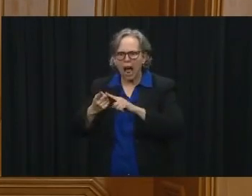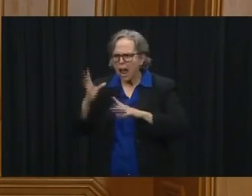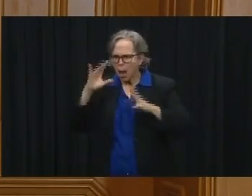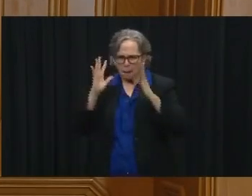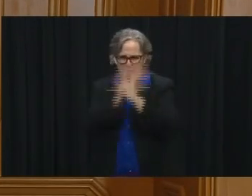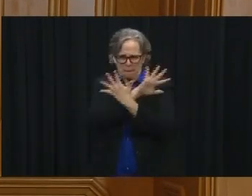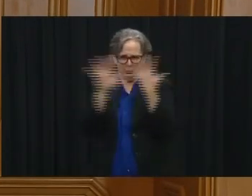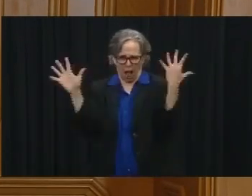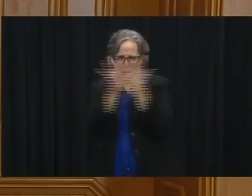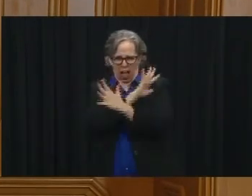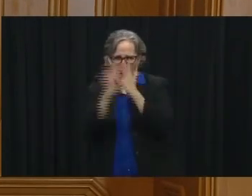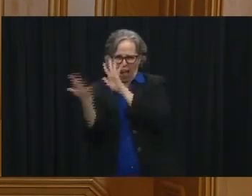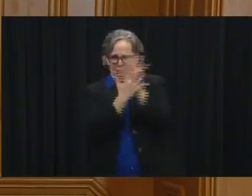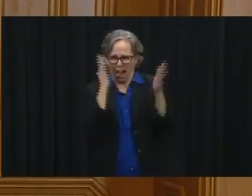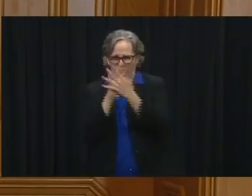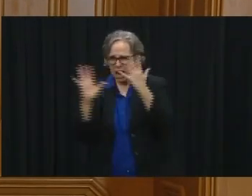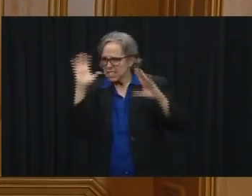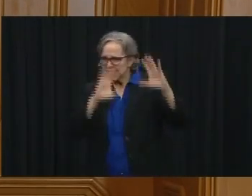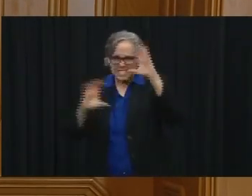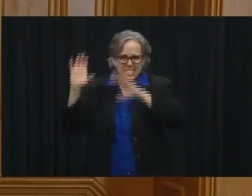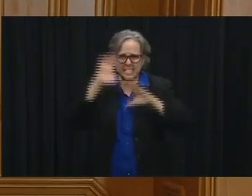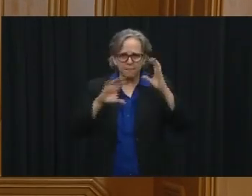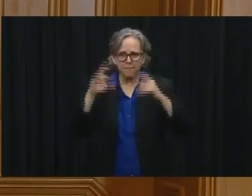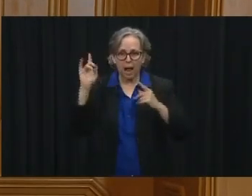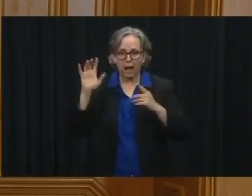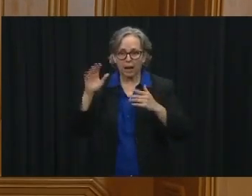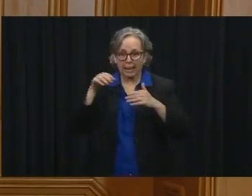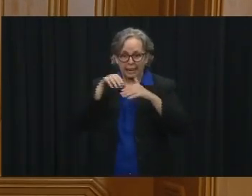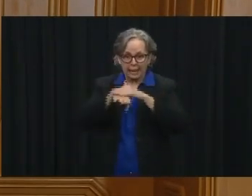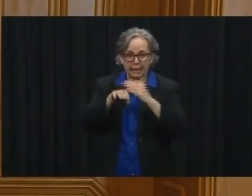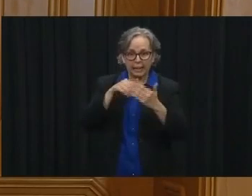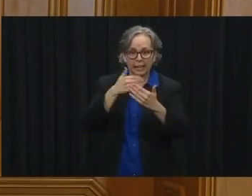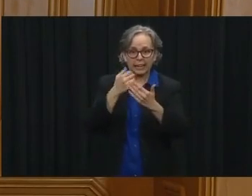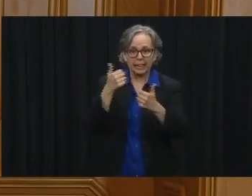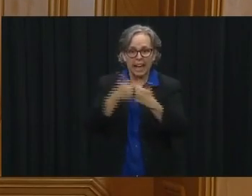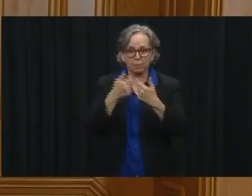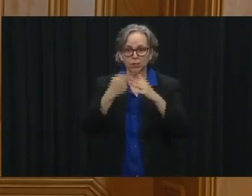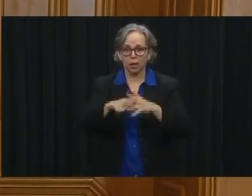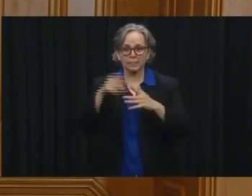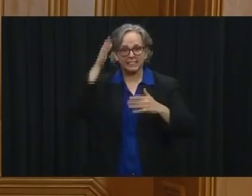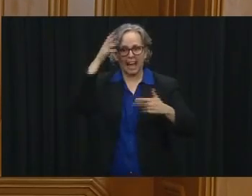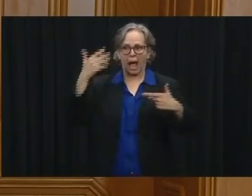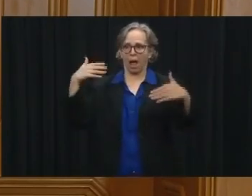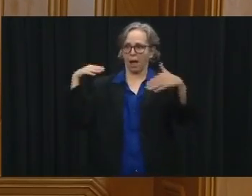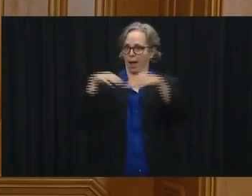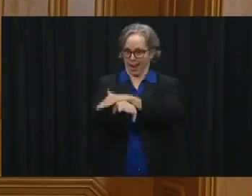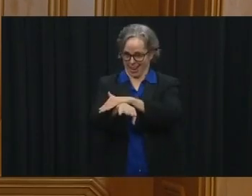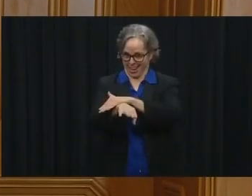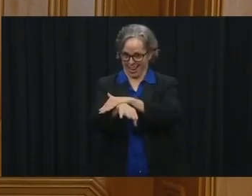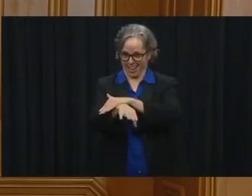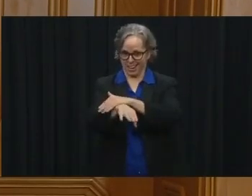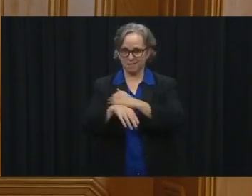Finally, it was game time, and so Dad went in, went to Old Crosley Field,